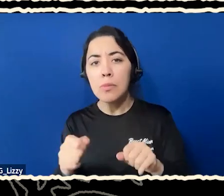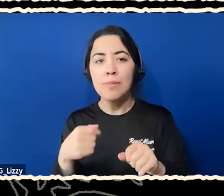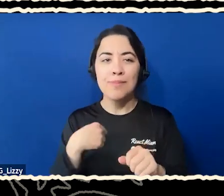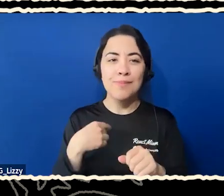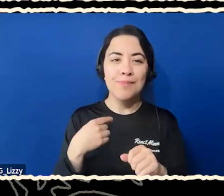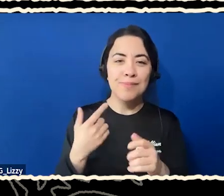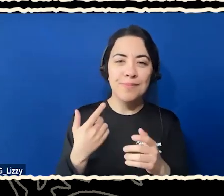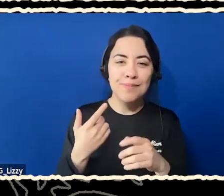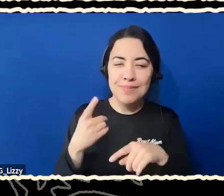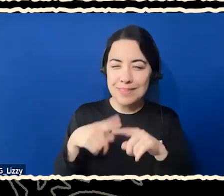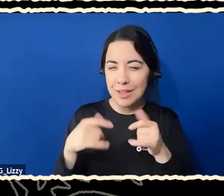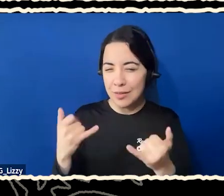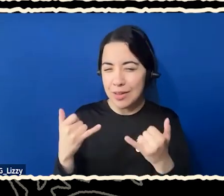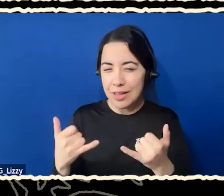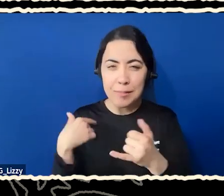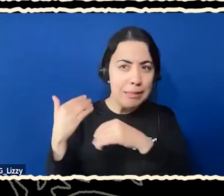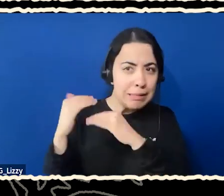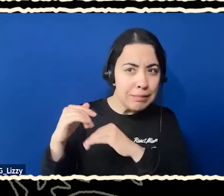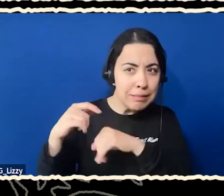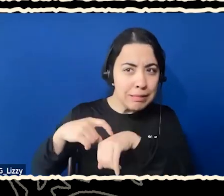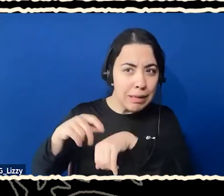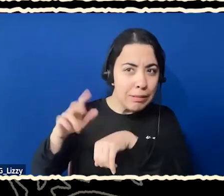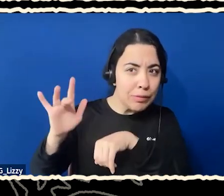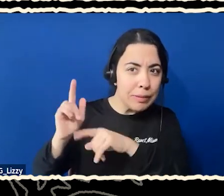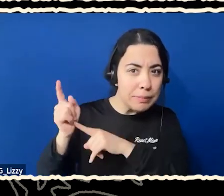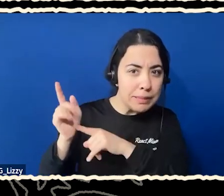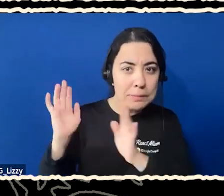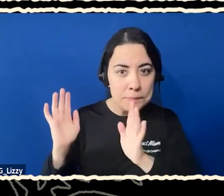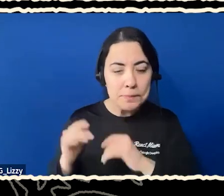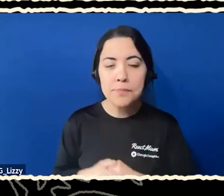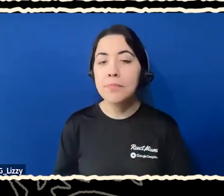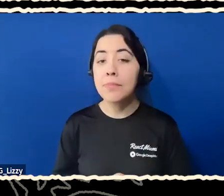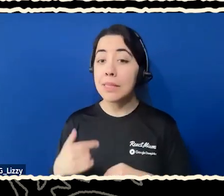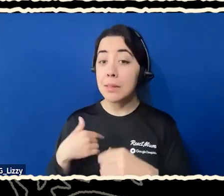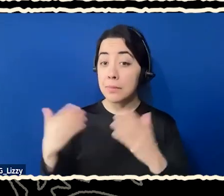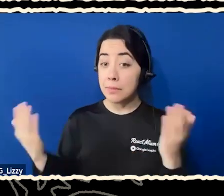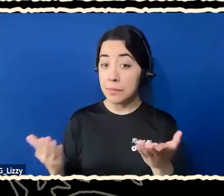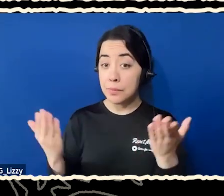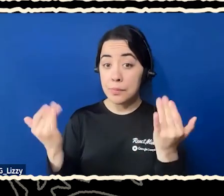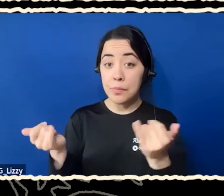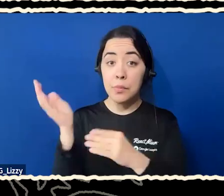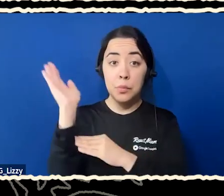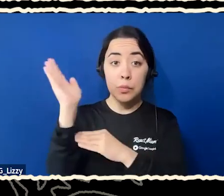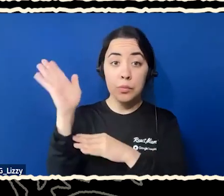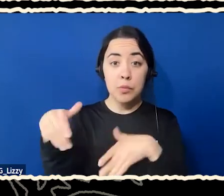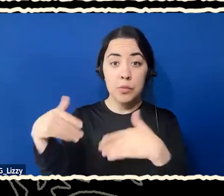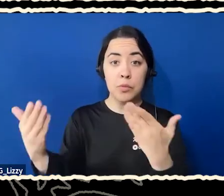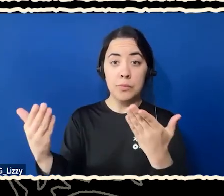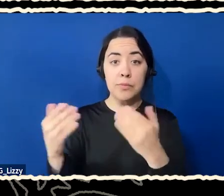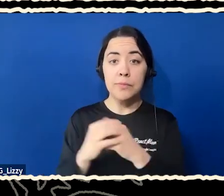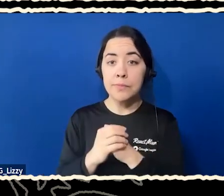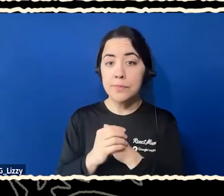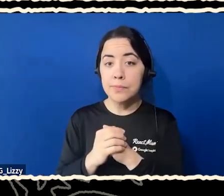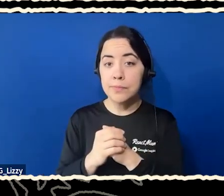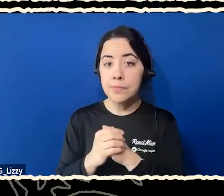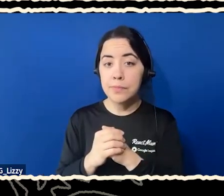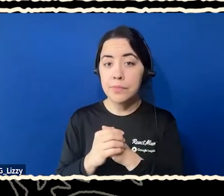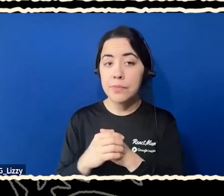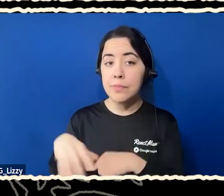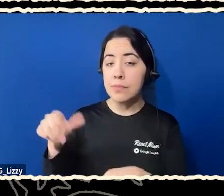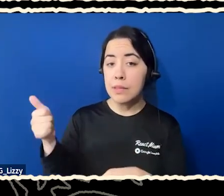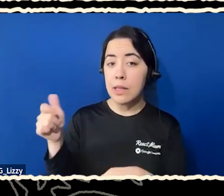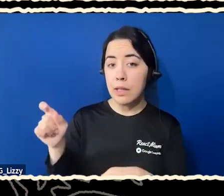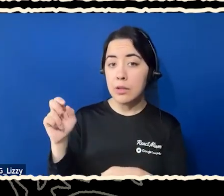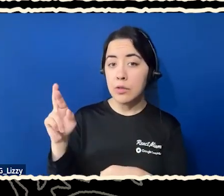of TanStack Query because I only have 25 minutes. So I'm here to present my topic titled 10x